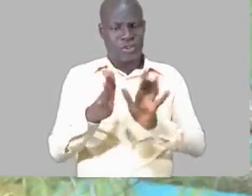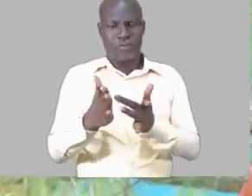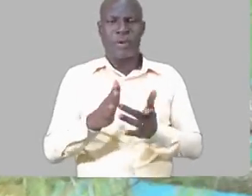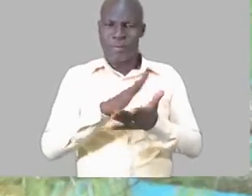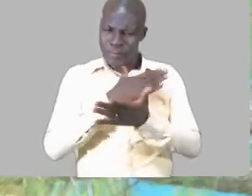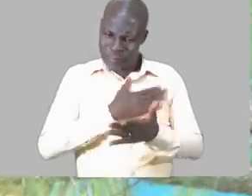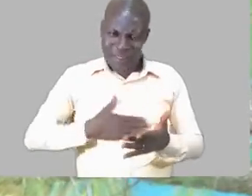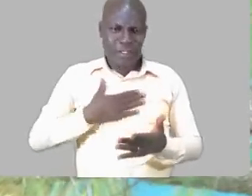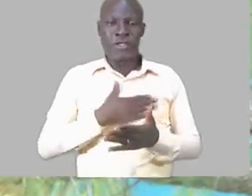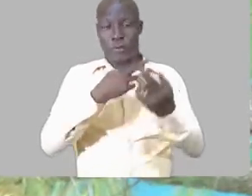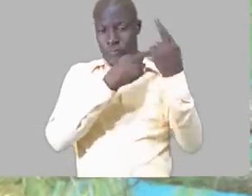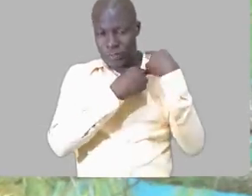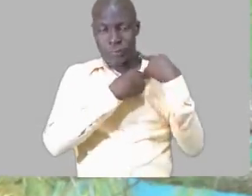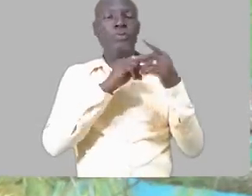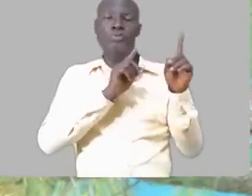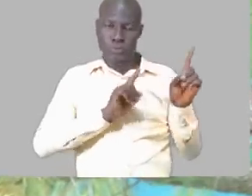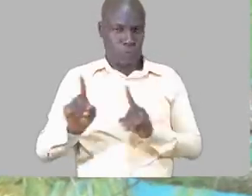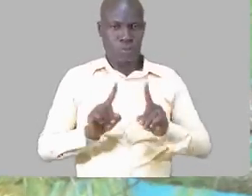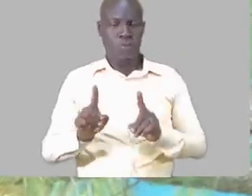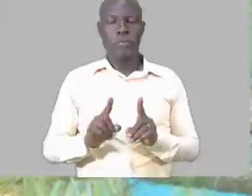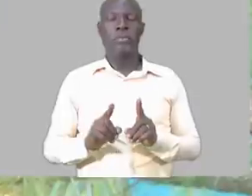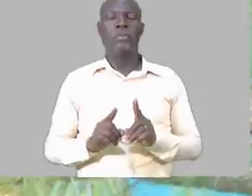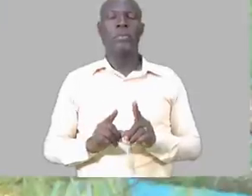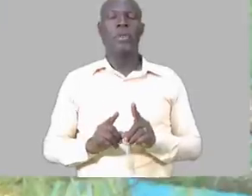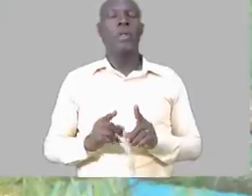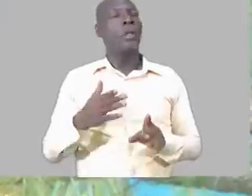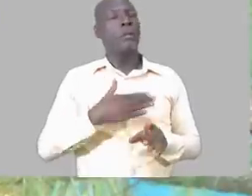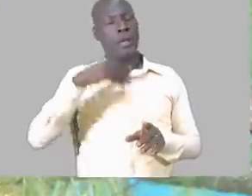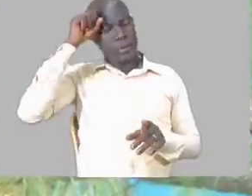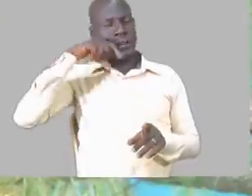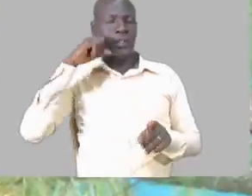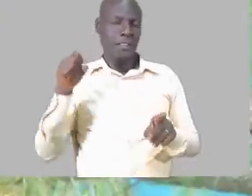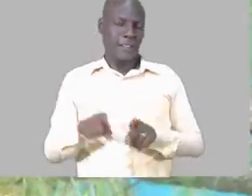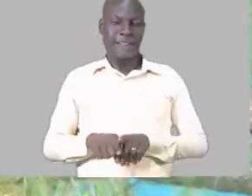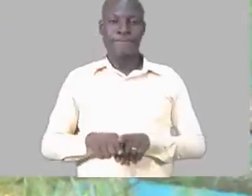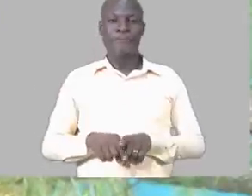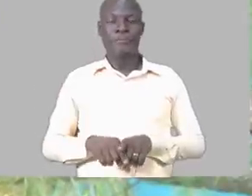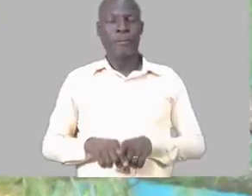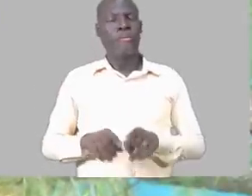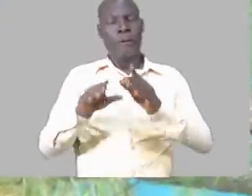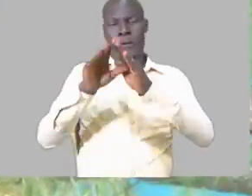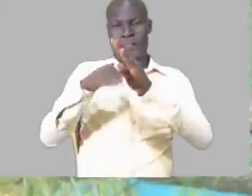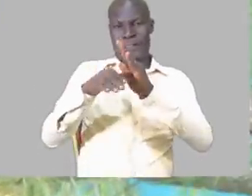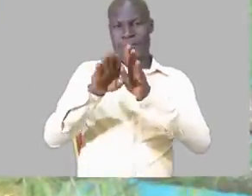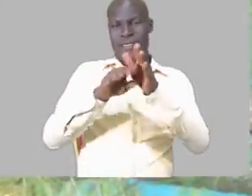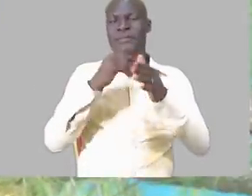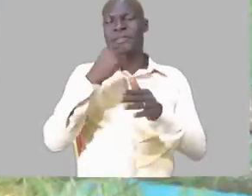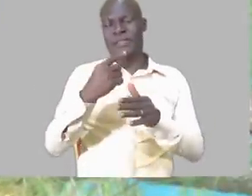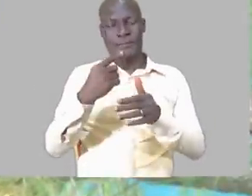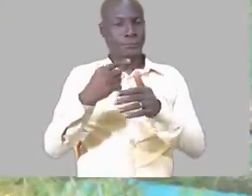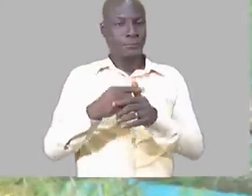sɛ wa sɛde atwa sɛ wo yɛ no yɛ odofo wo tie me we na bible sɛ da kro